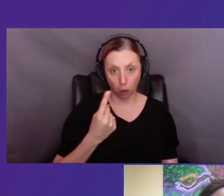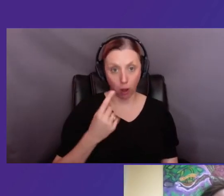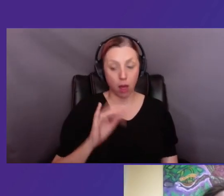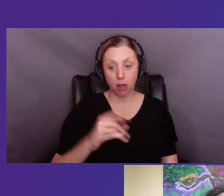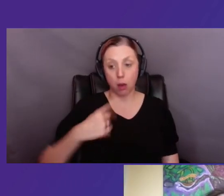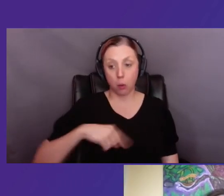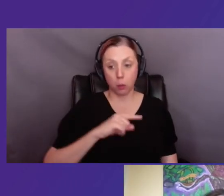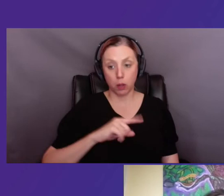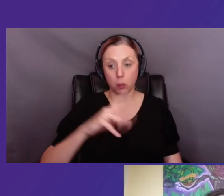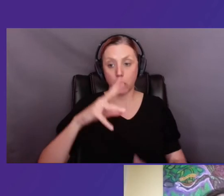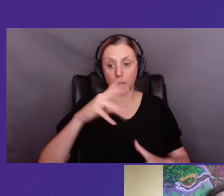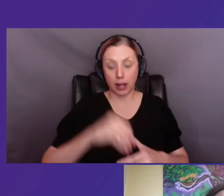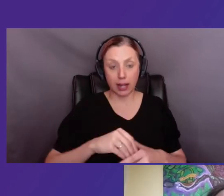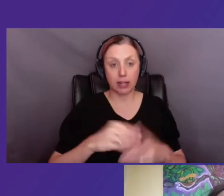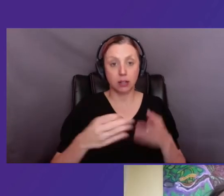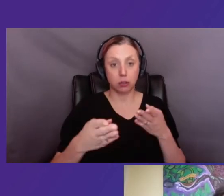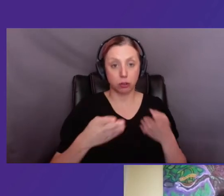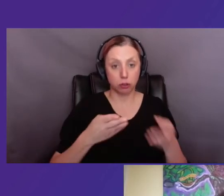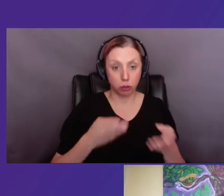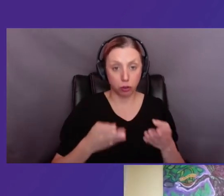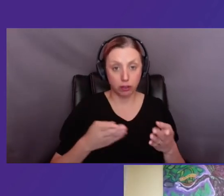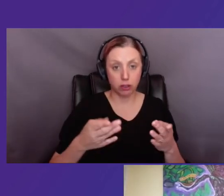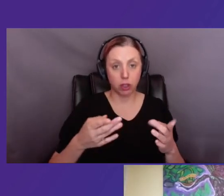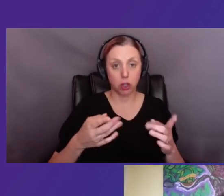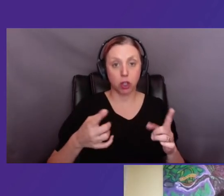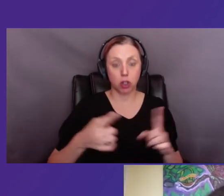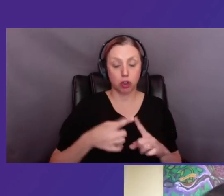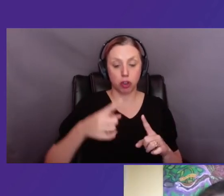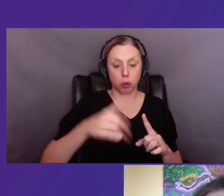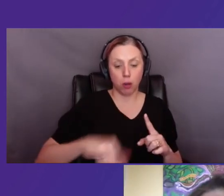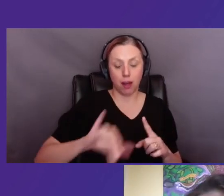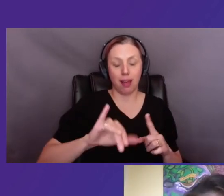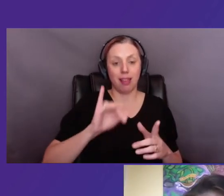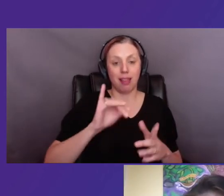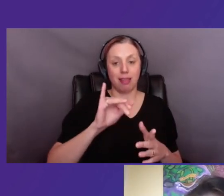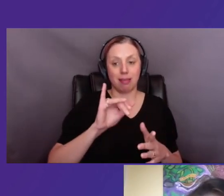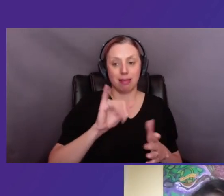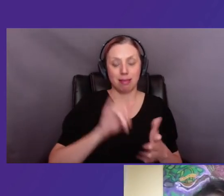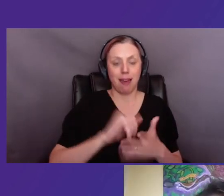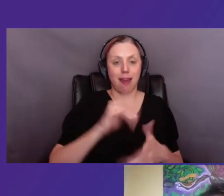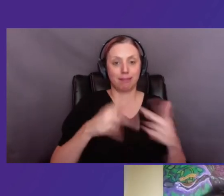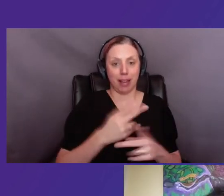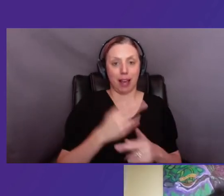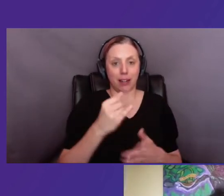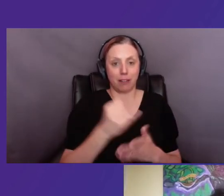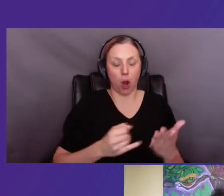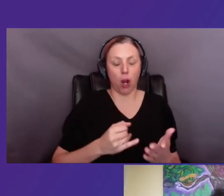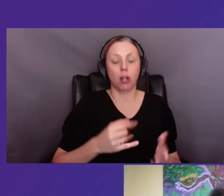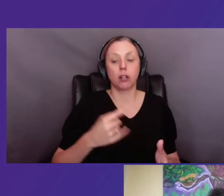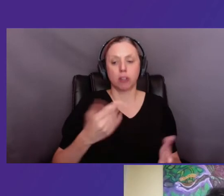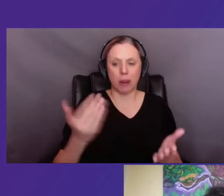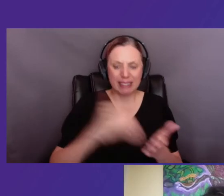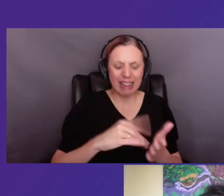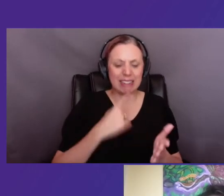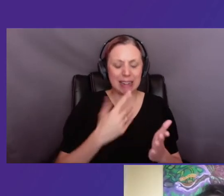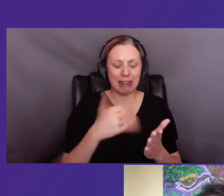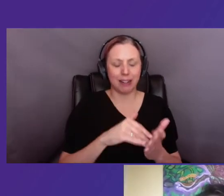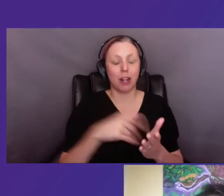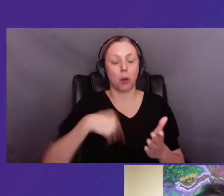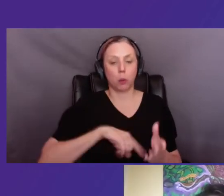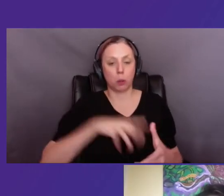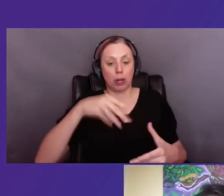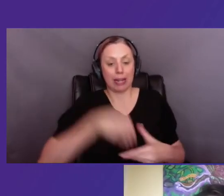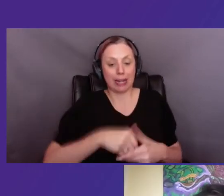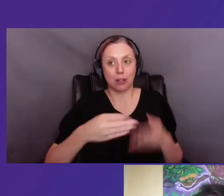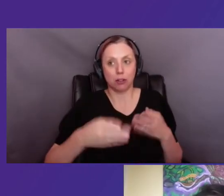were in service to the art form. And again, we were in service to the art form. So